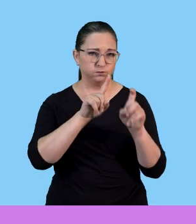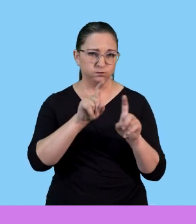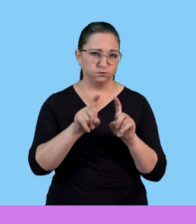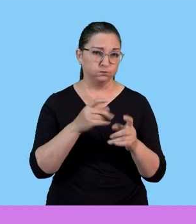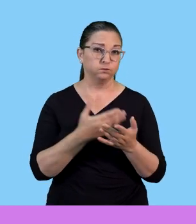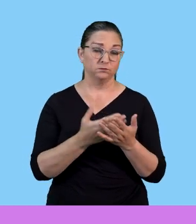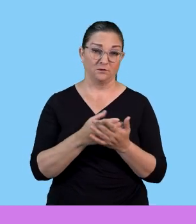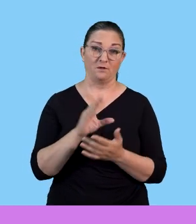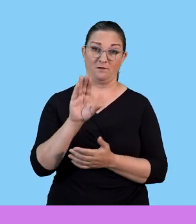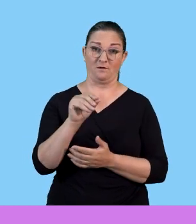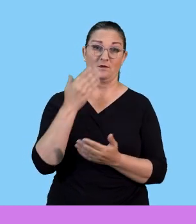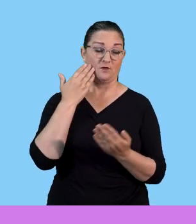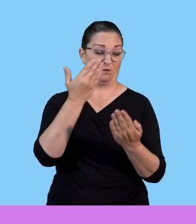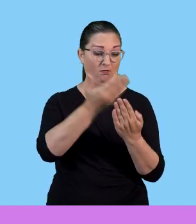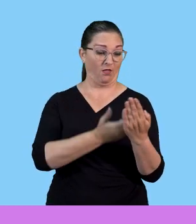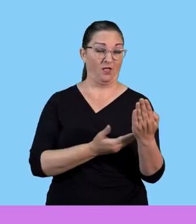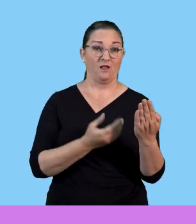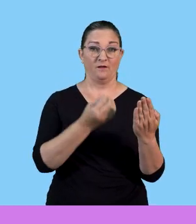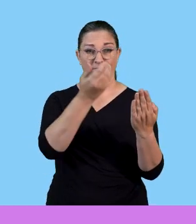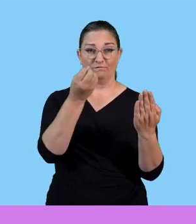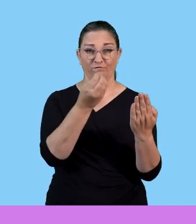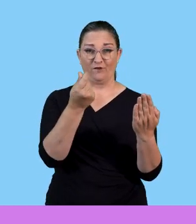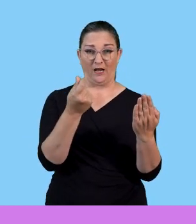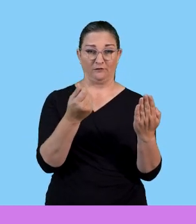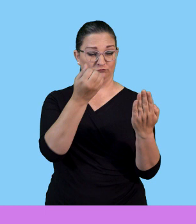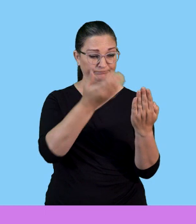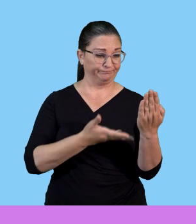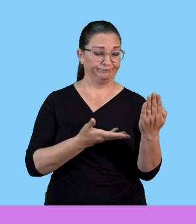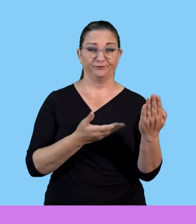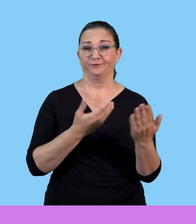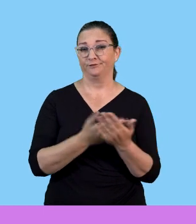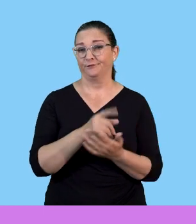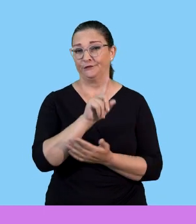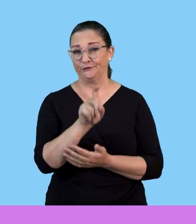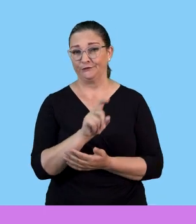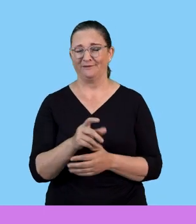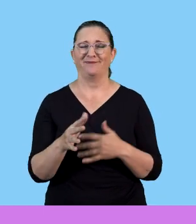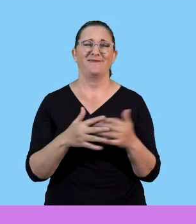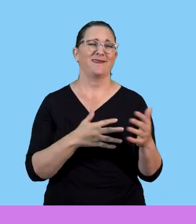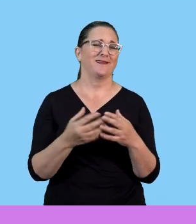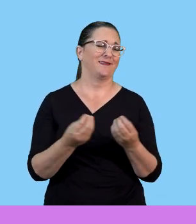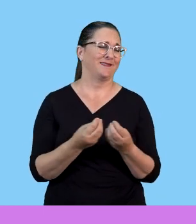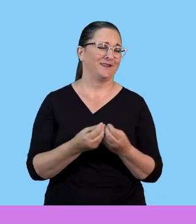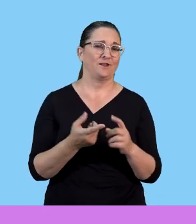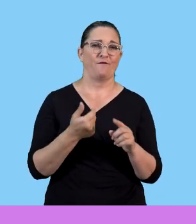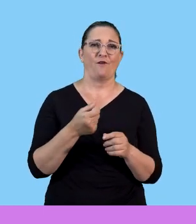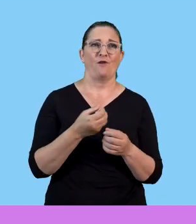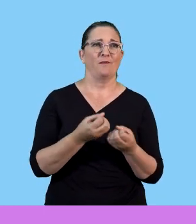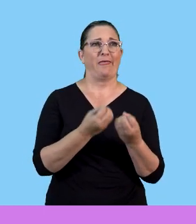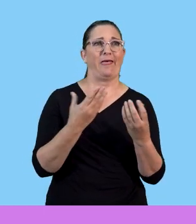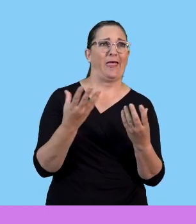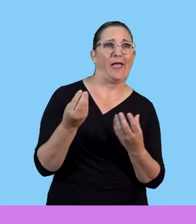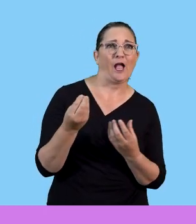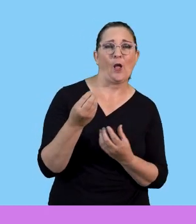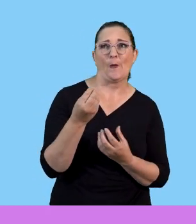numerous questions that they can ask when working with financial documents. They can ask you anything from